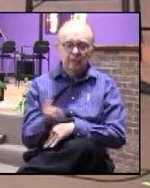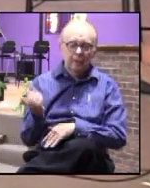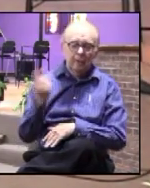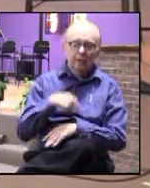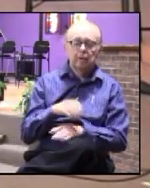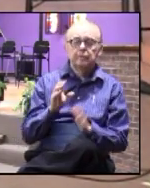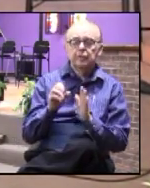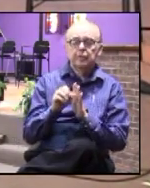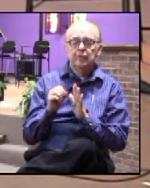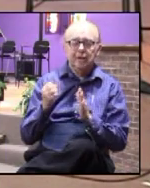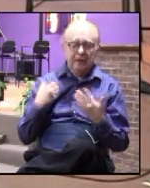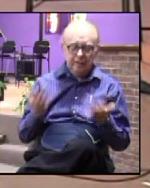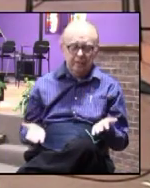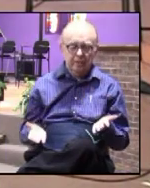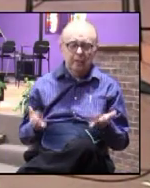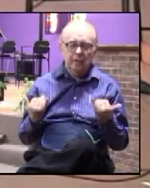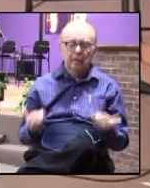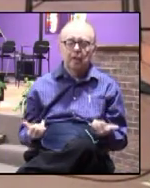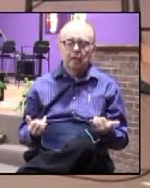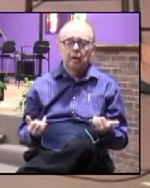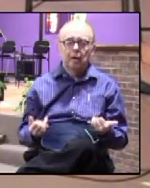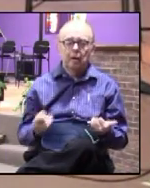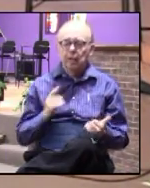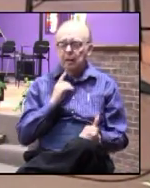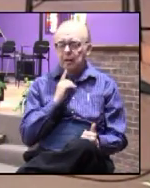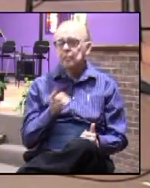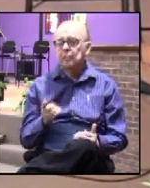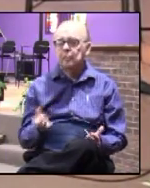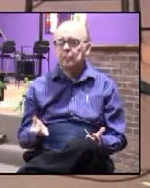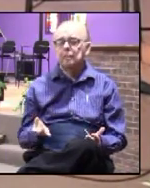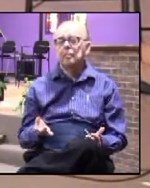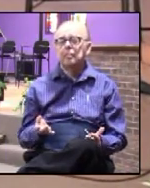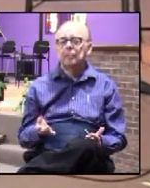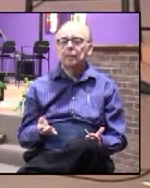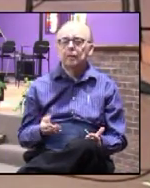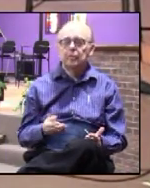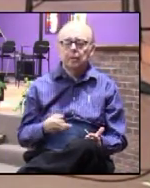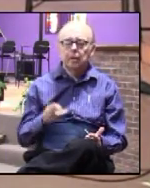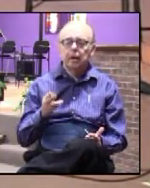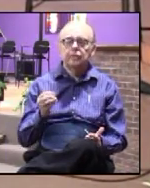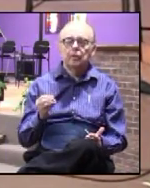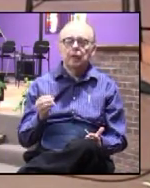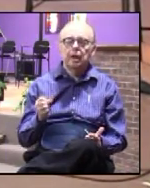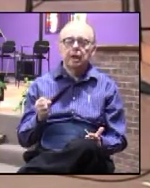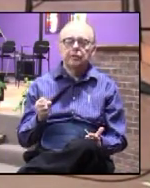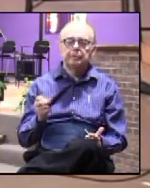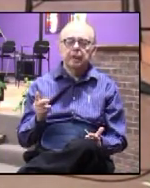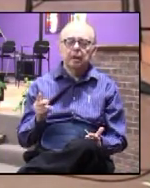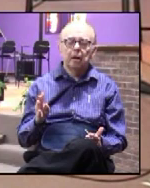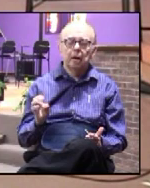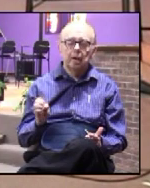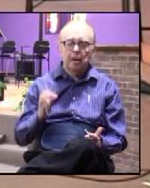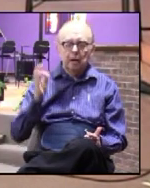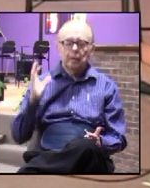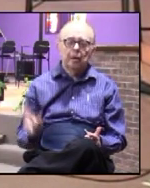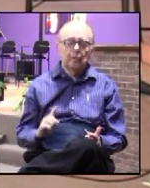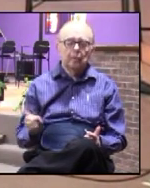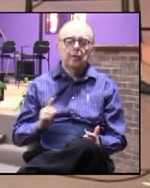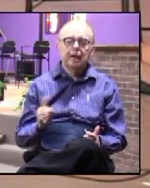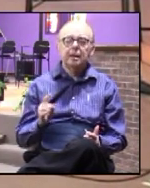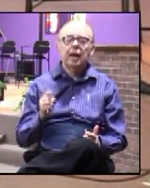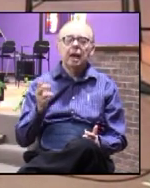to the States. Right now he is actually a hospice pastor in Hamilton, out of